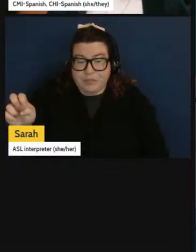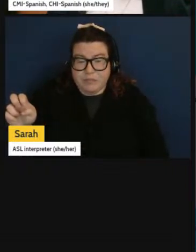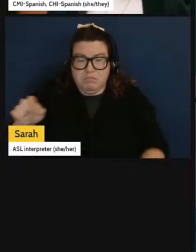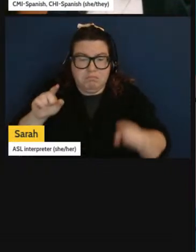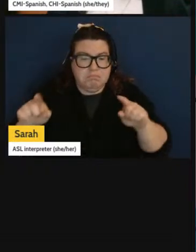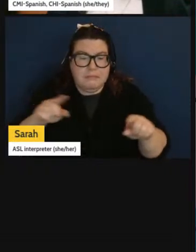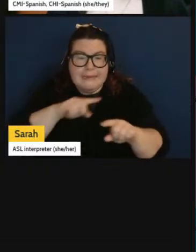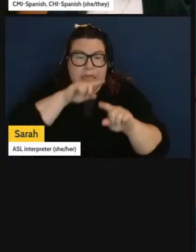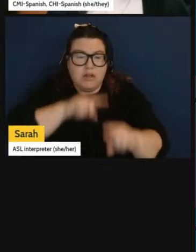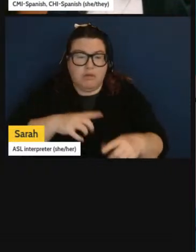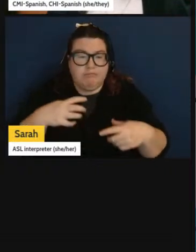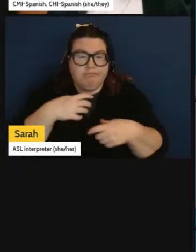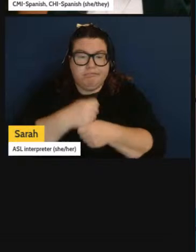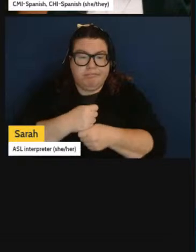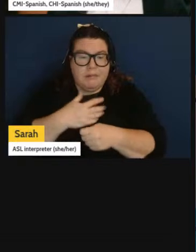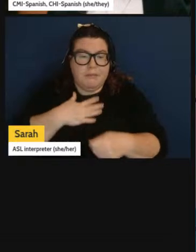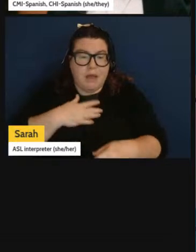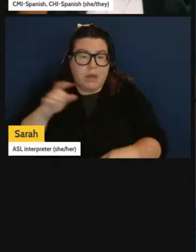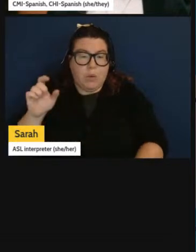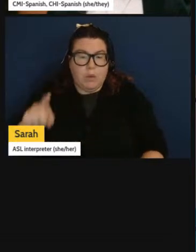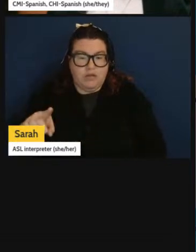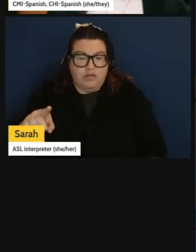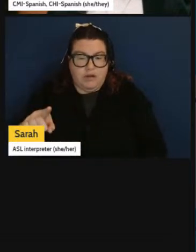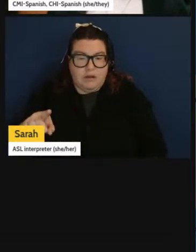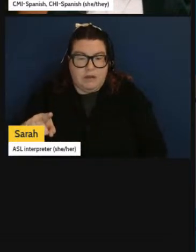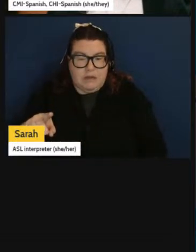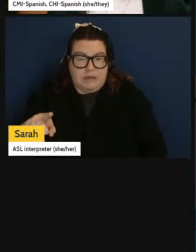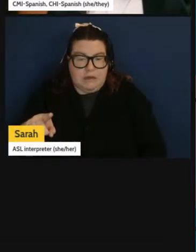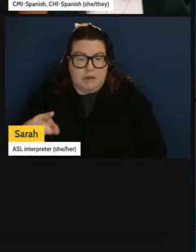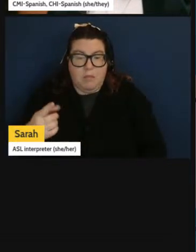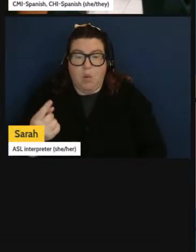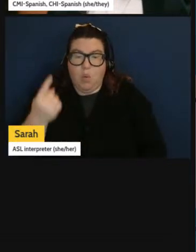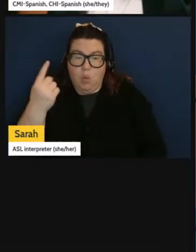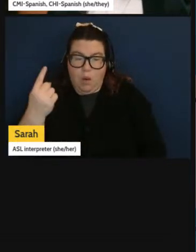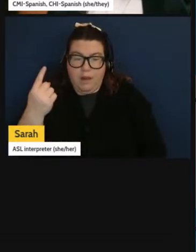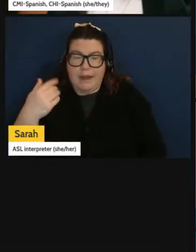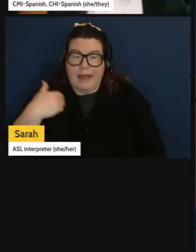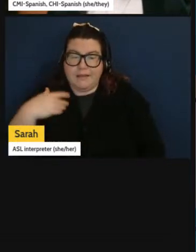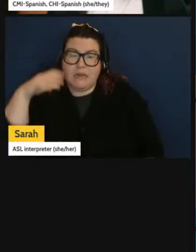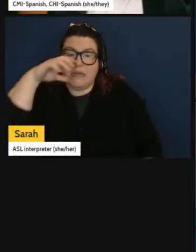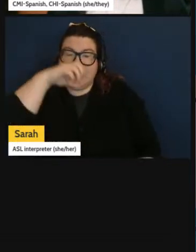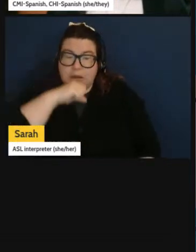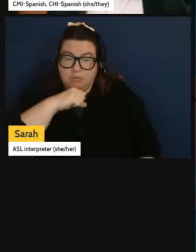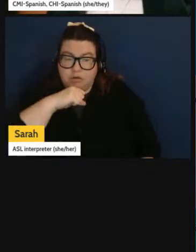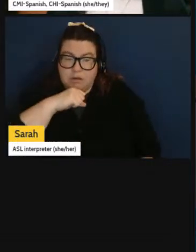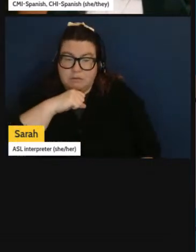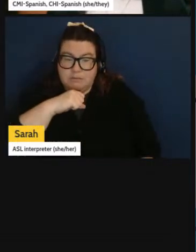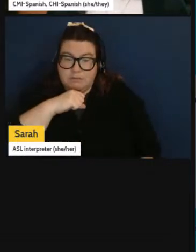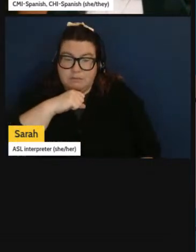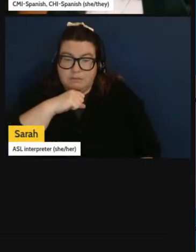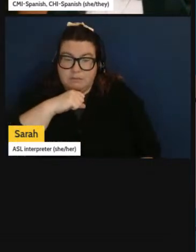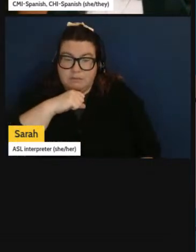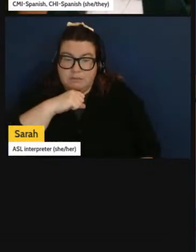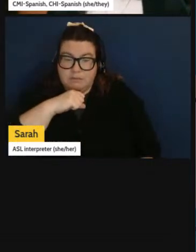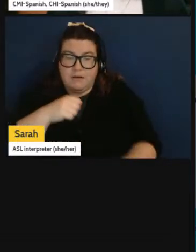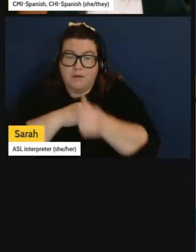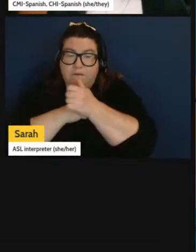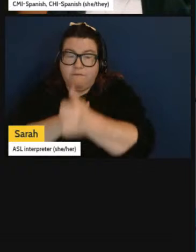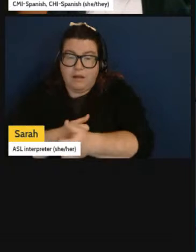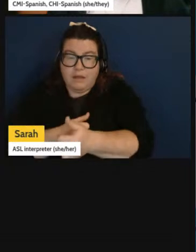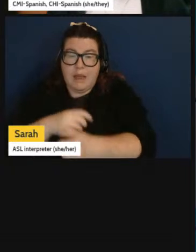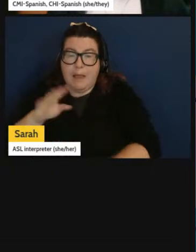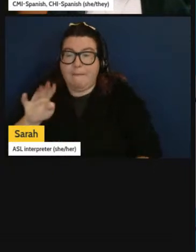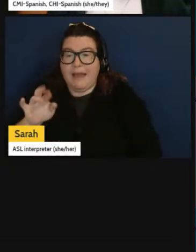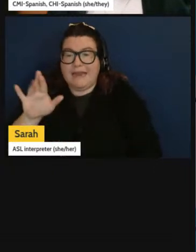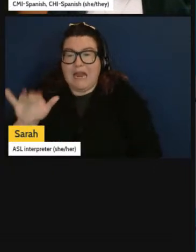are paraphrasing my question. But one of them is making an assumption and subscribing to binary